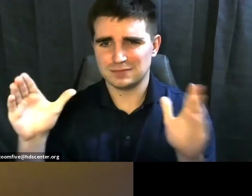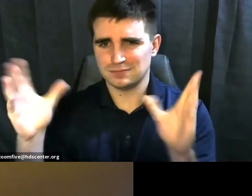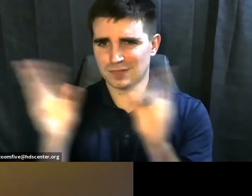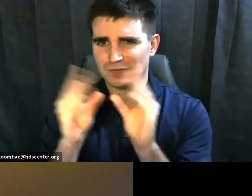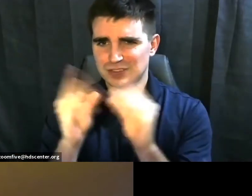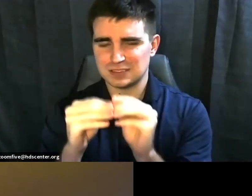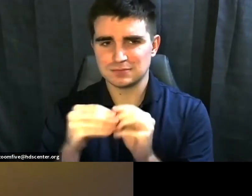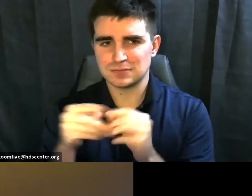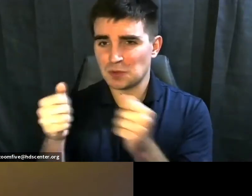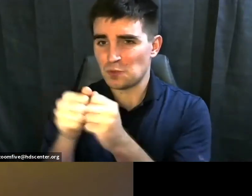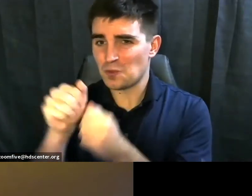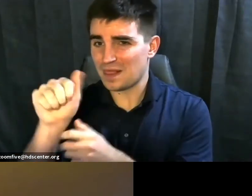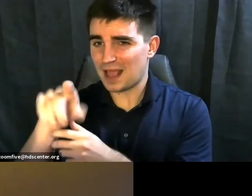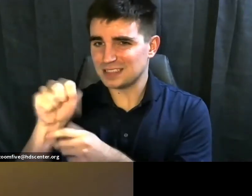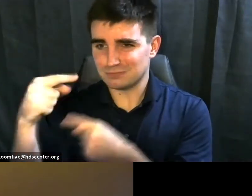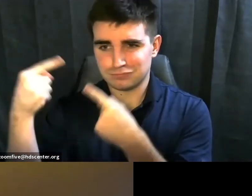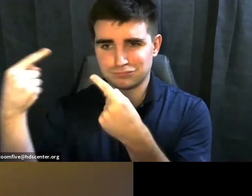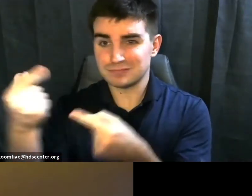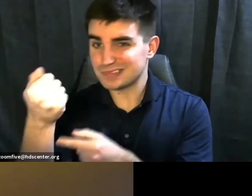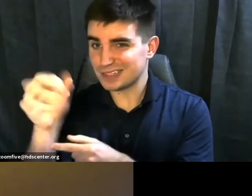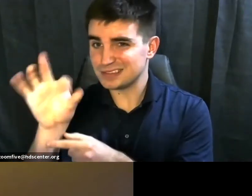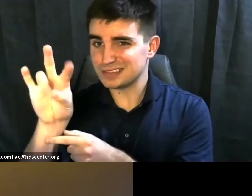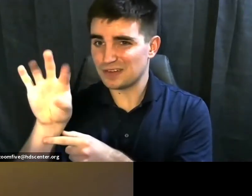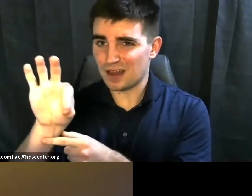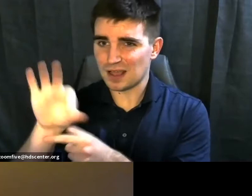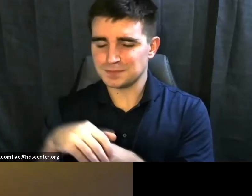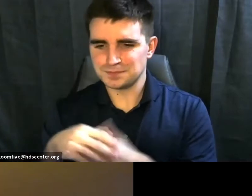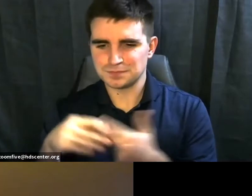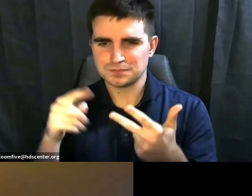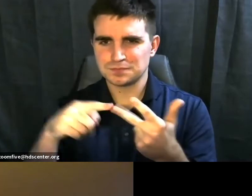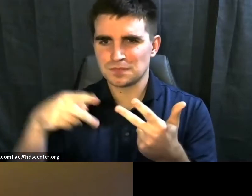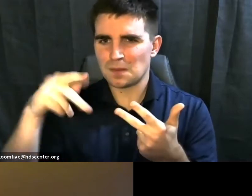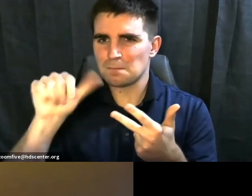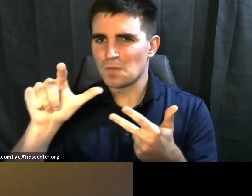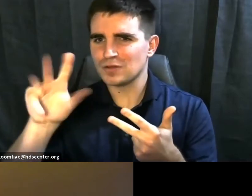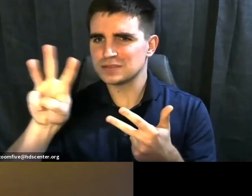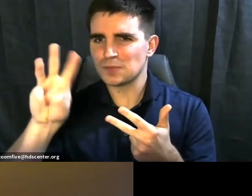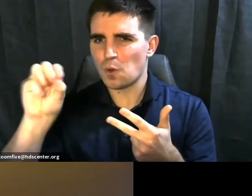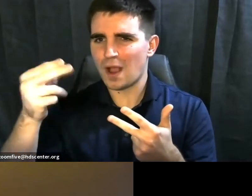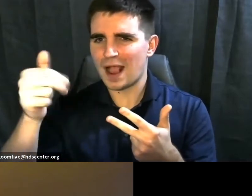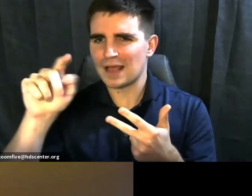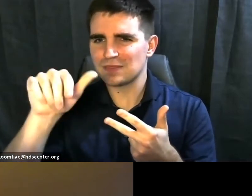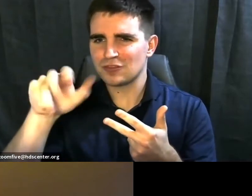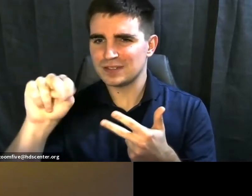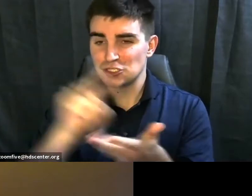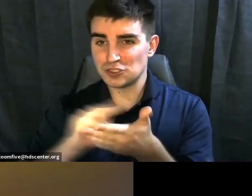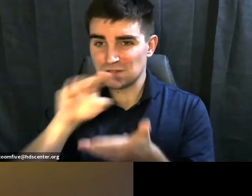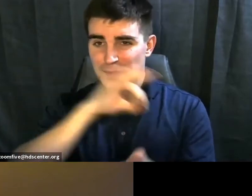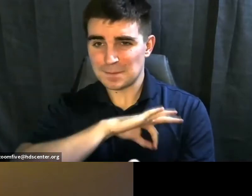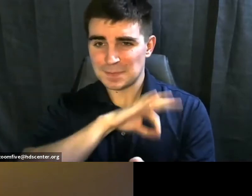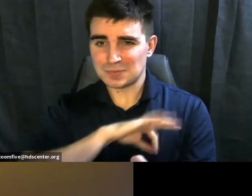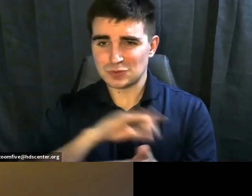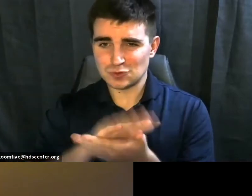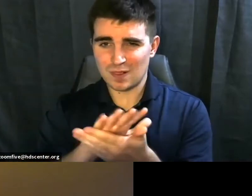since 1979. Paul W. O. Hanlon is a 1979 graduate of the University of Pittsburgh School of